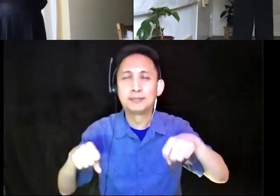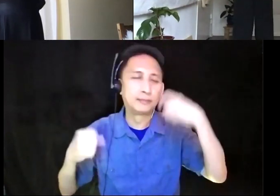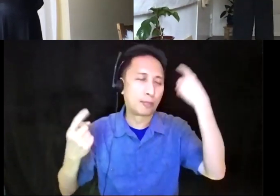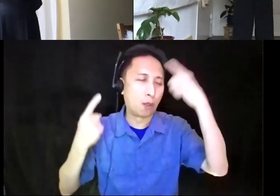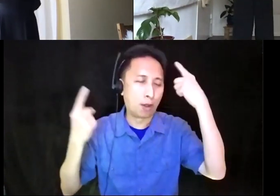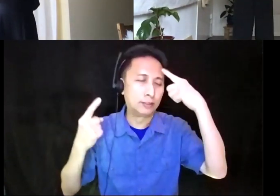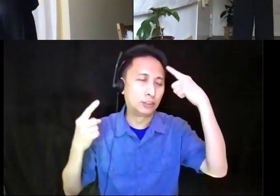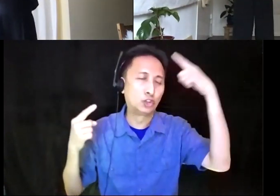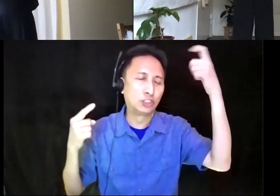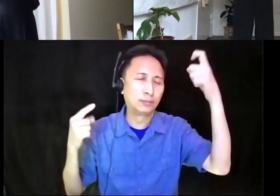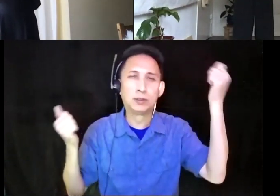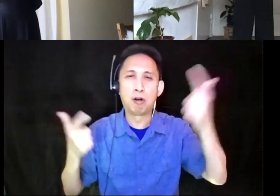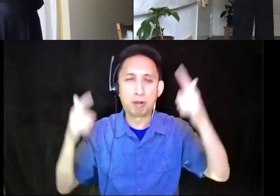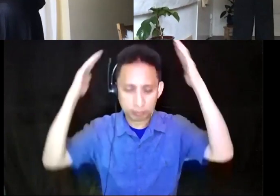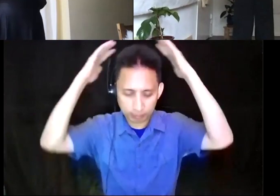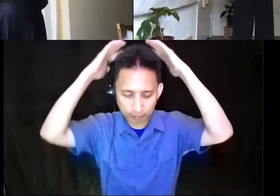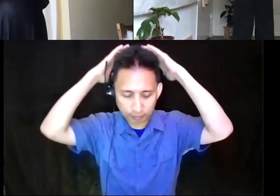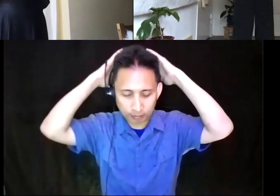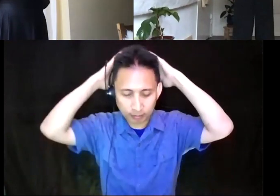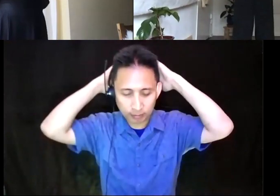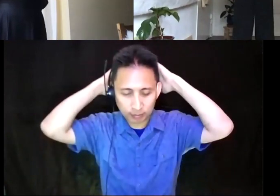dreams.